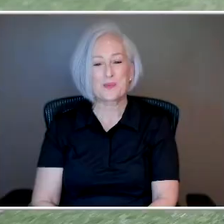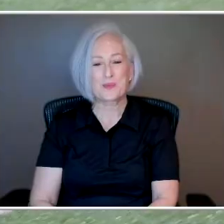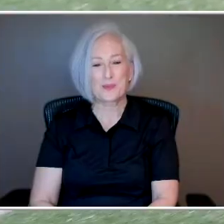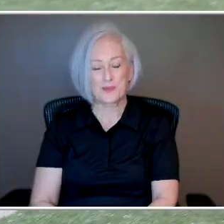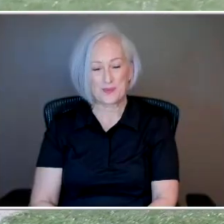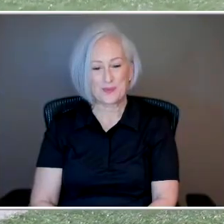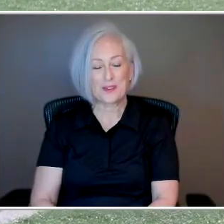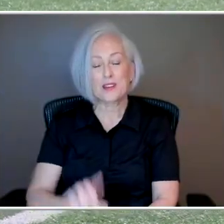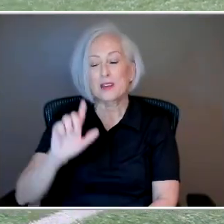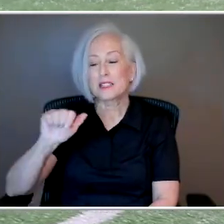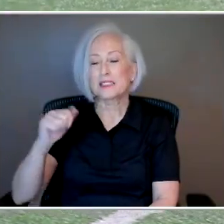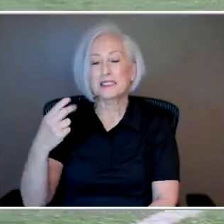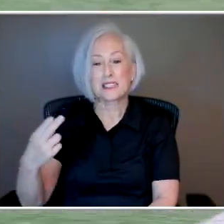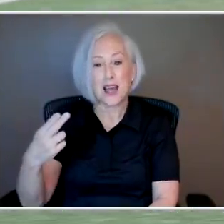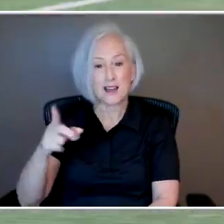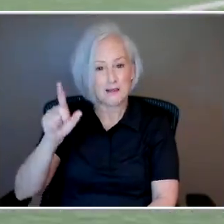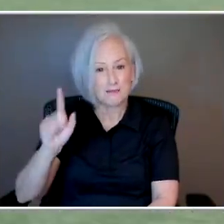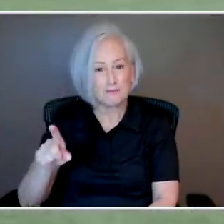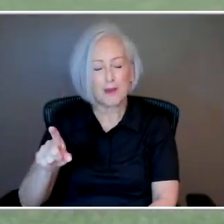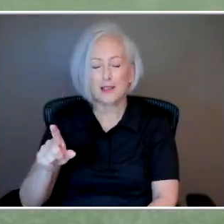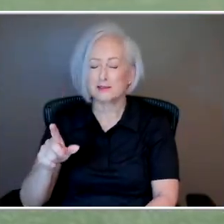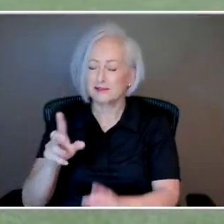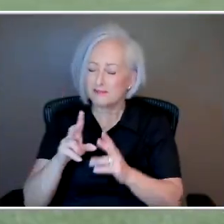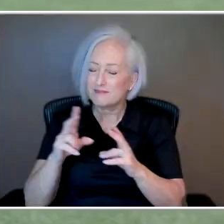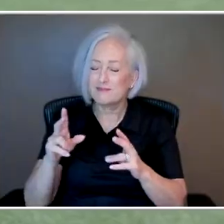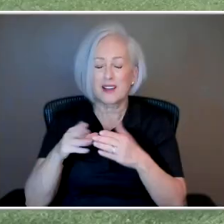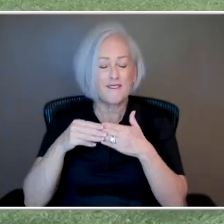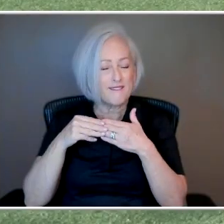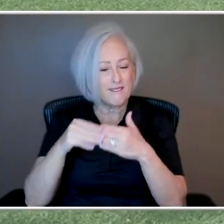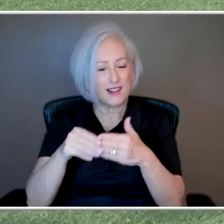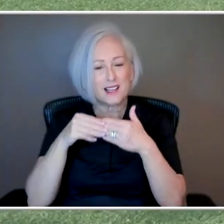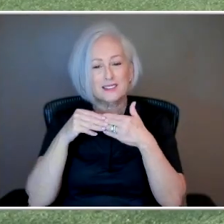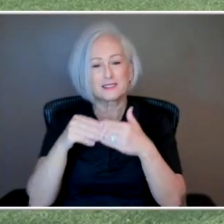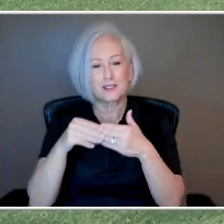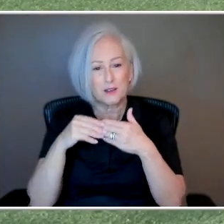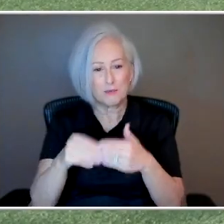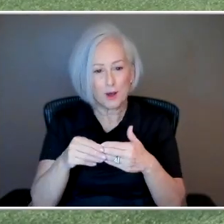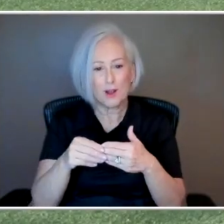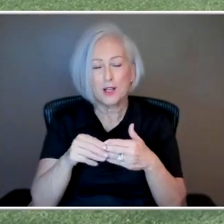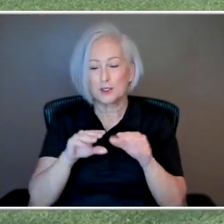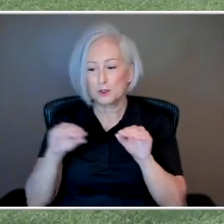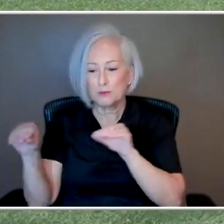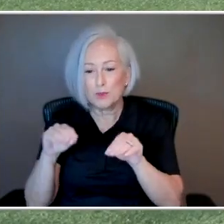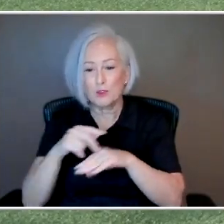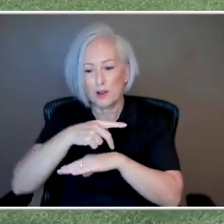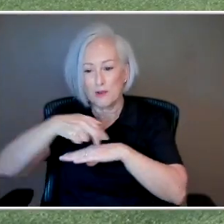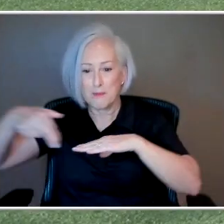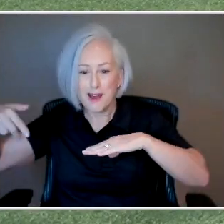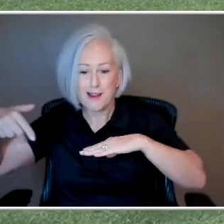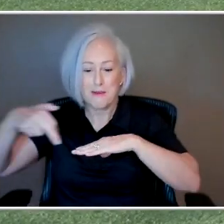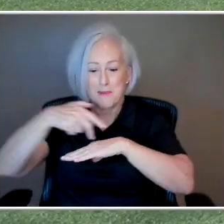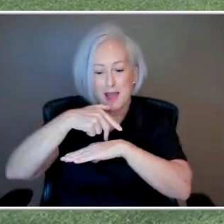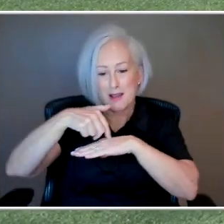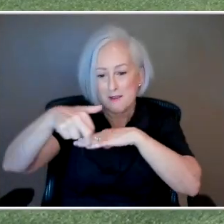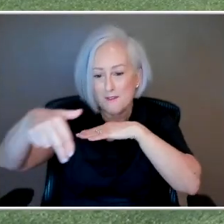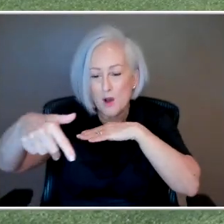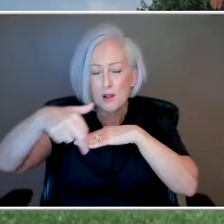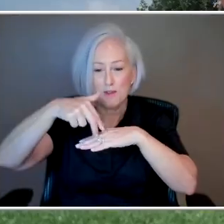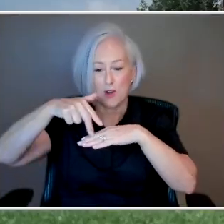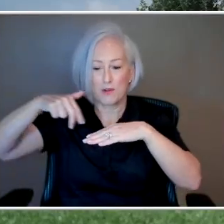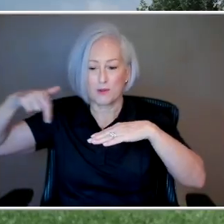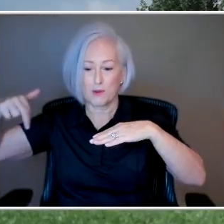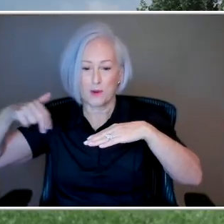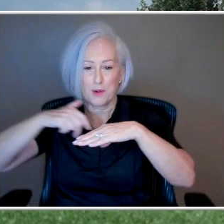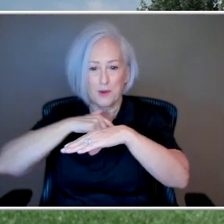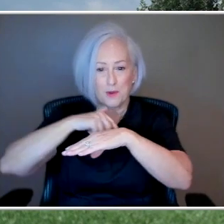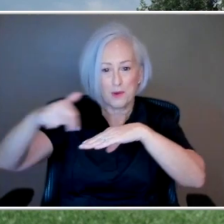be extremely agile, being able to go in every single plane and direction. Back pedal has to go backwards, right forwards, lateral, sideways. Good job.